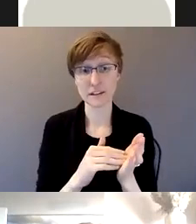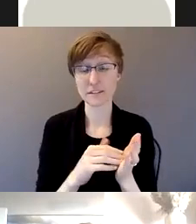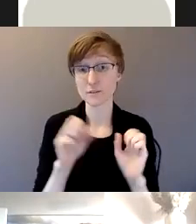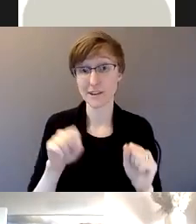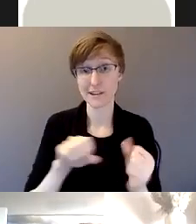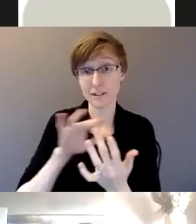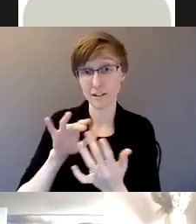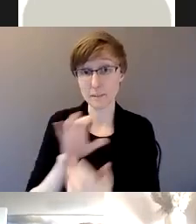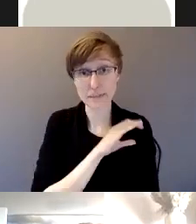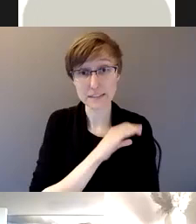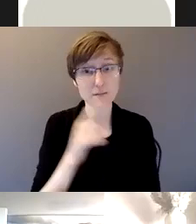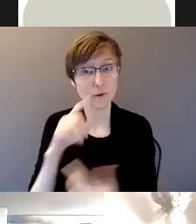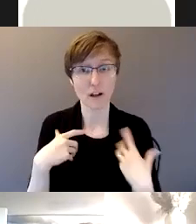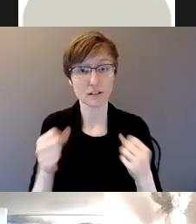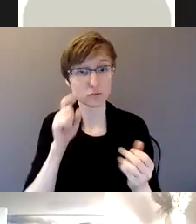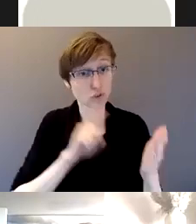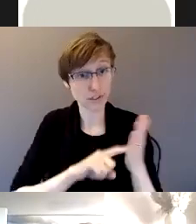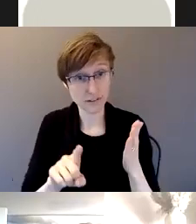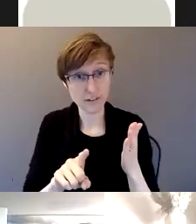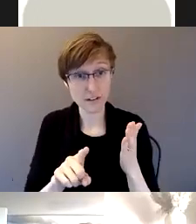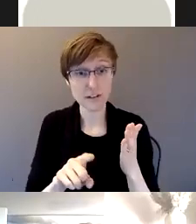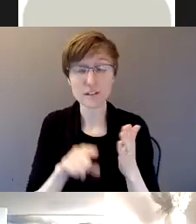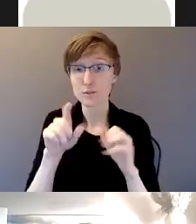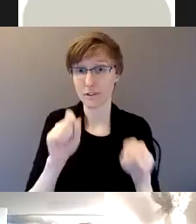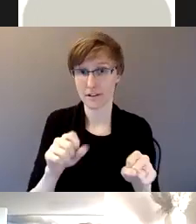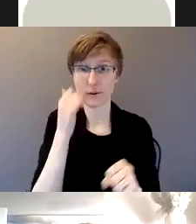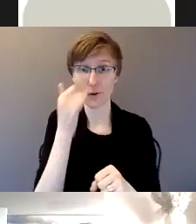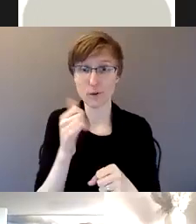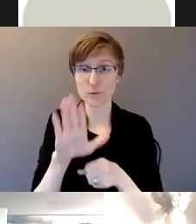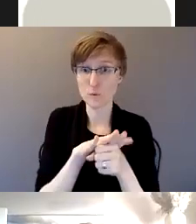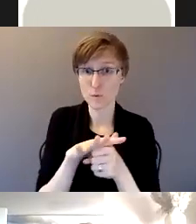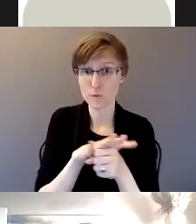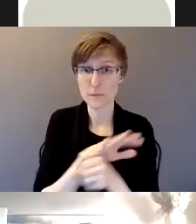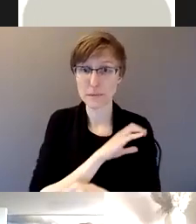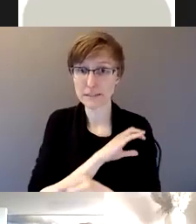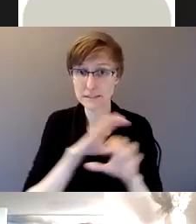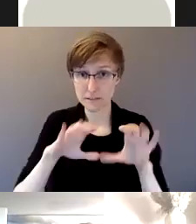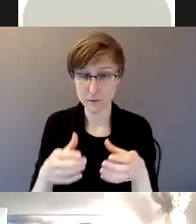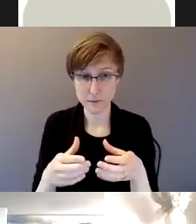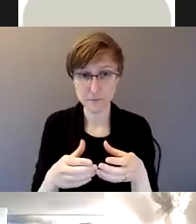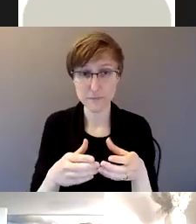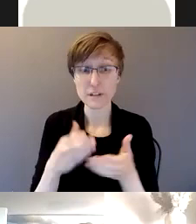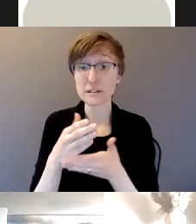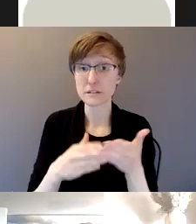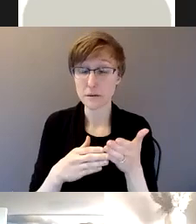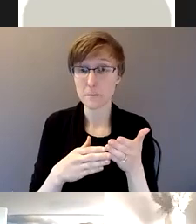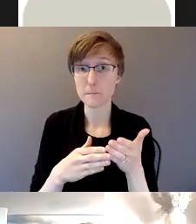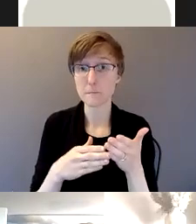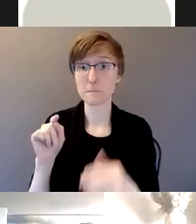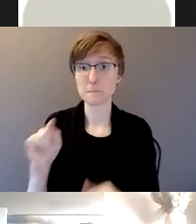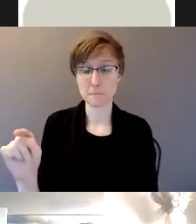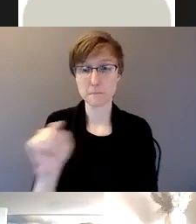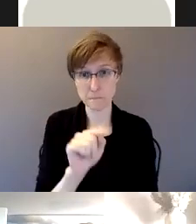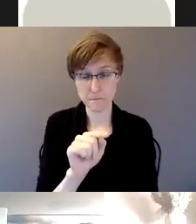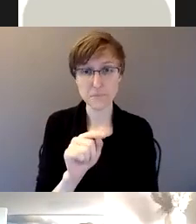wellness checks. You can obviously call your local police department. Some of the officers or some of the police